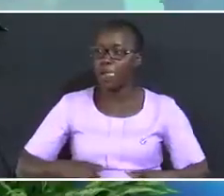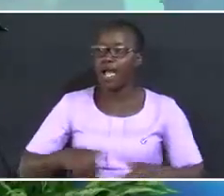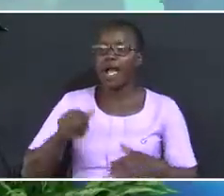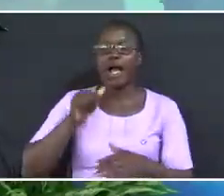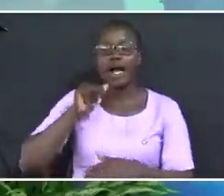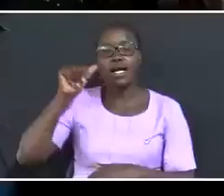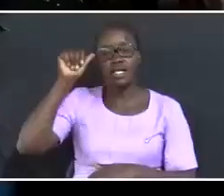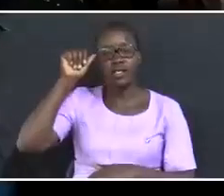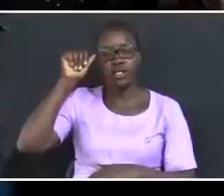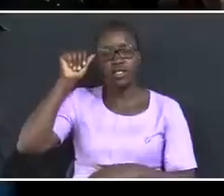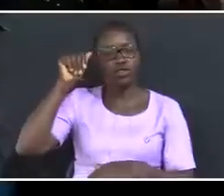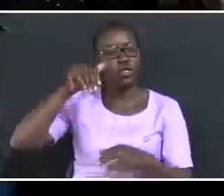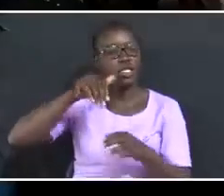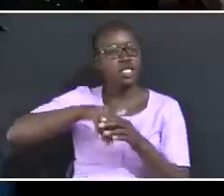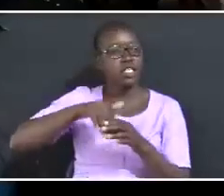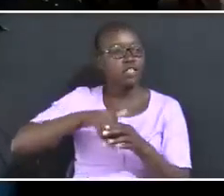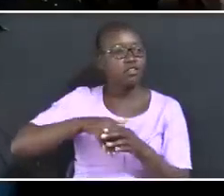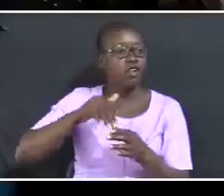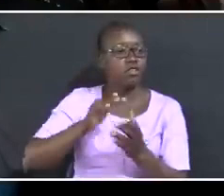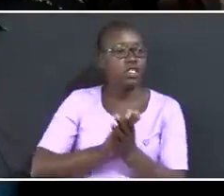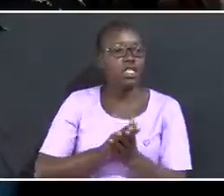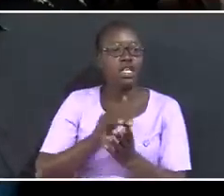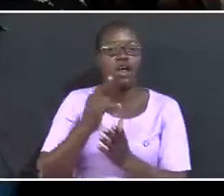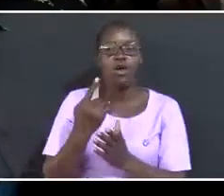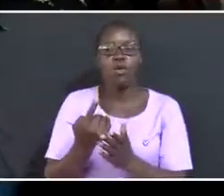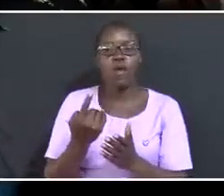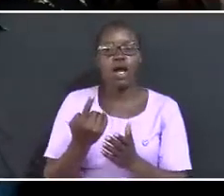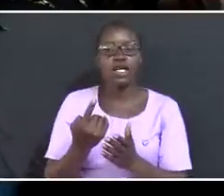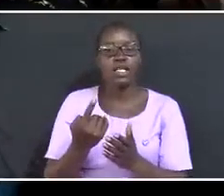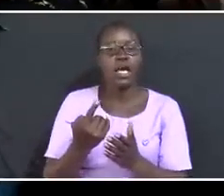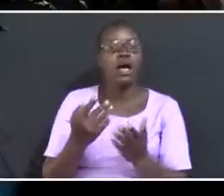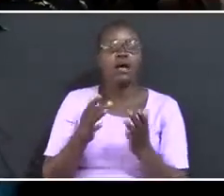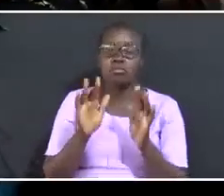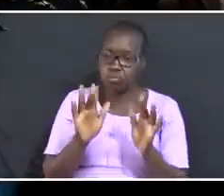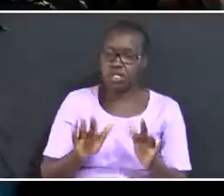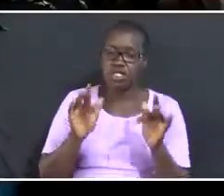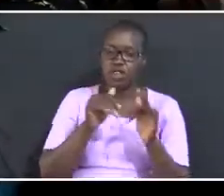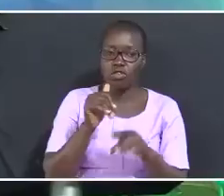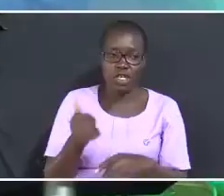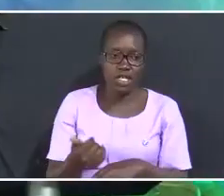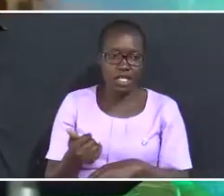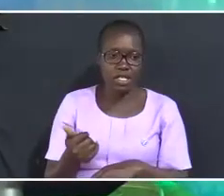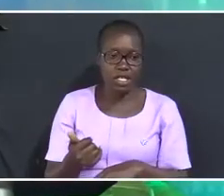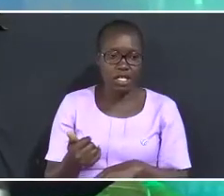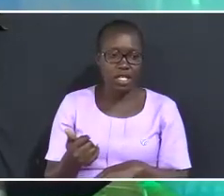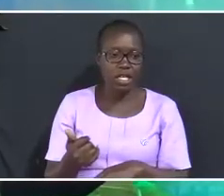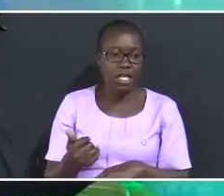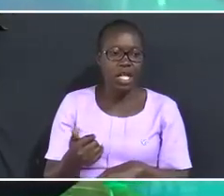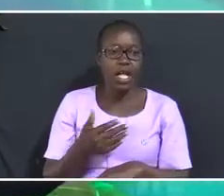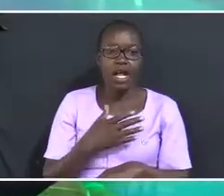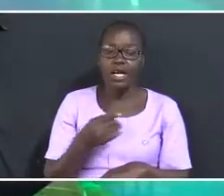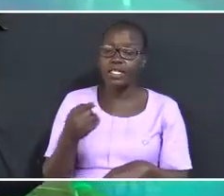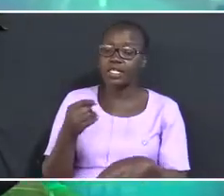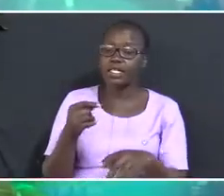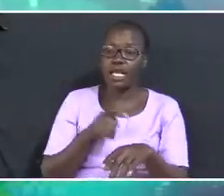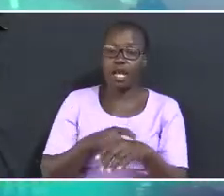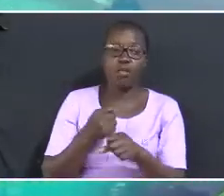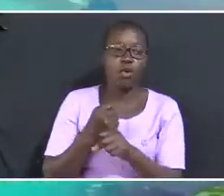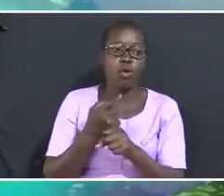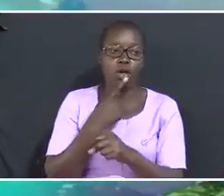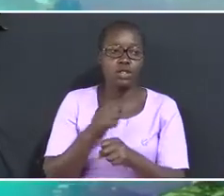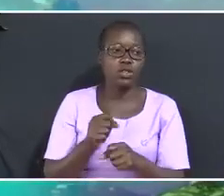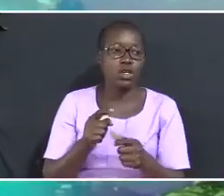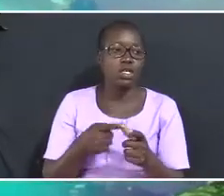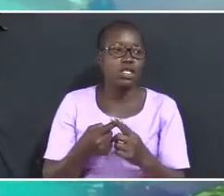adults, to get involved in one form of ministry or another. And by doing that, then we